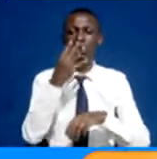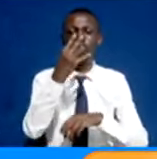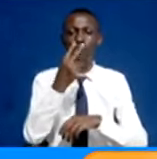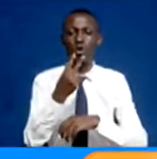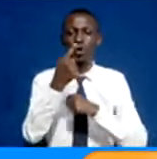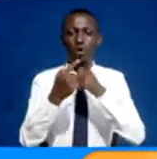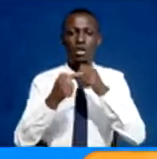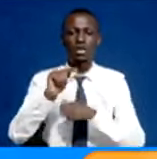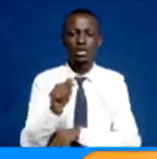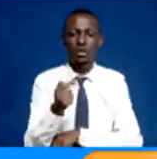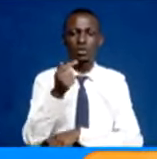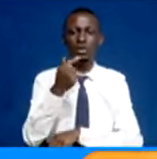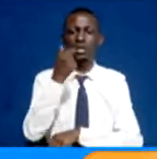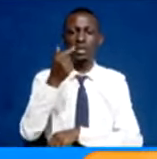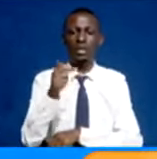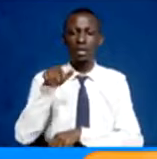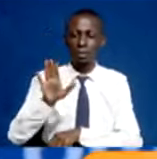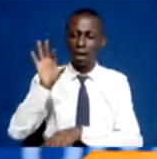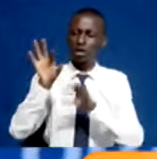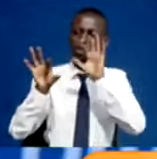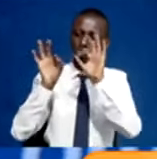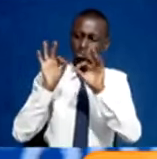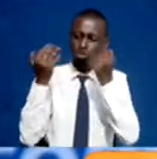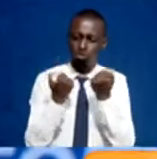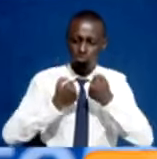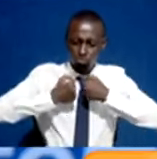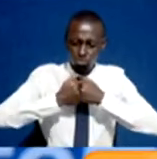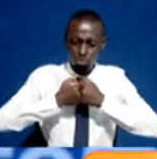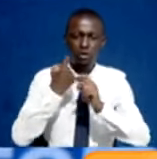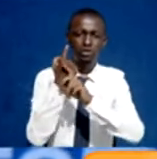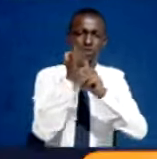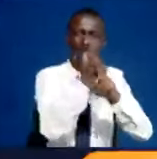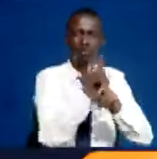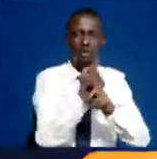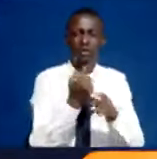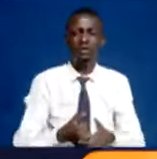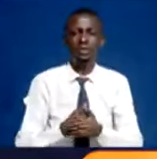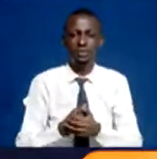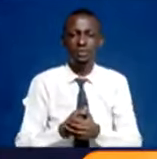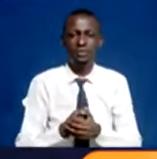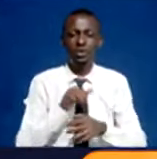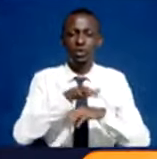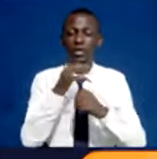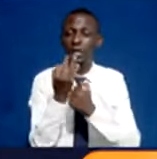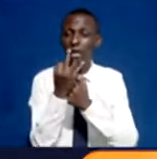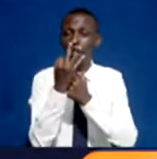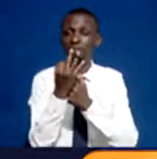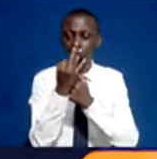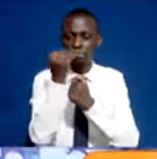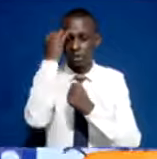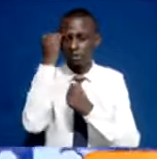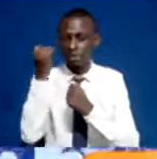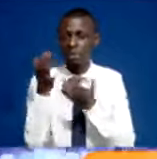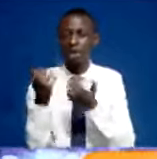426,000. Hamesema mejishambulia magame kwenye www.shabiki.com. So ukipata 13, imagine, kama hii 12 na